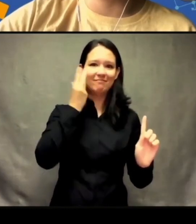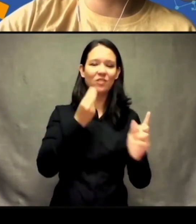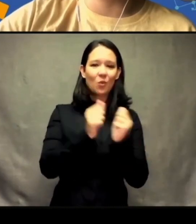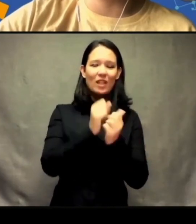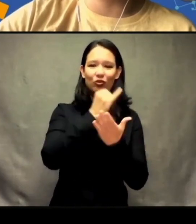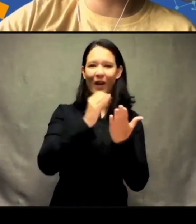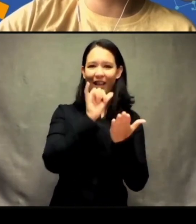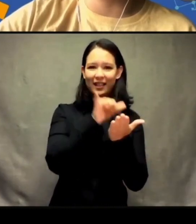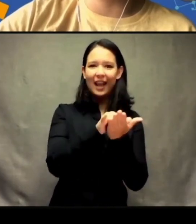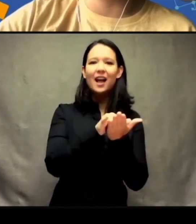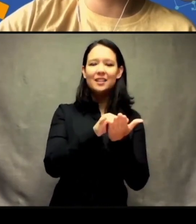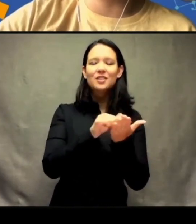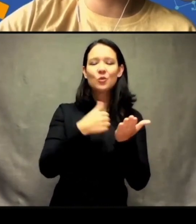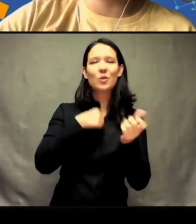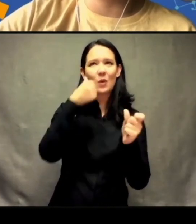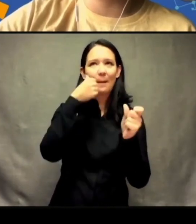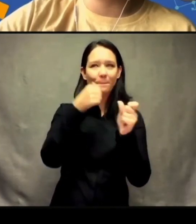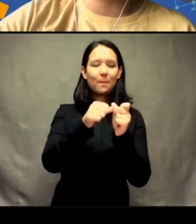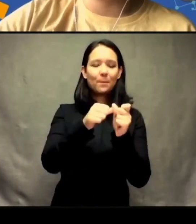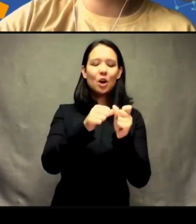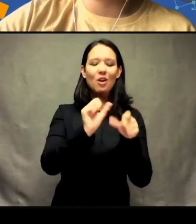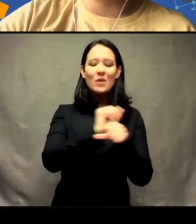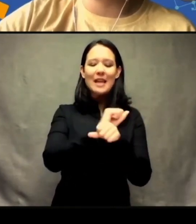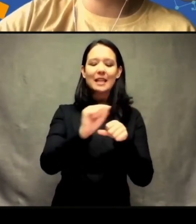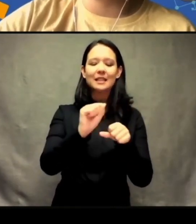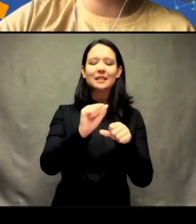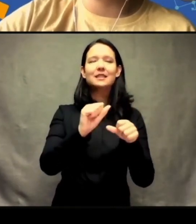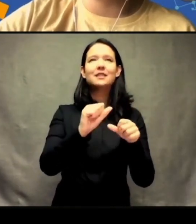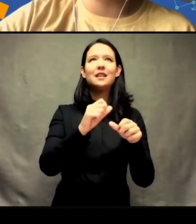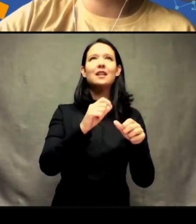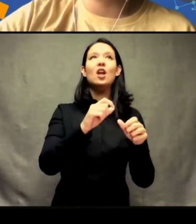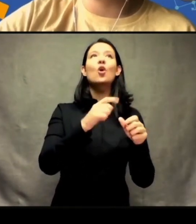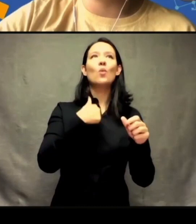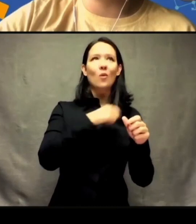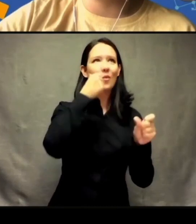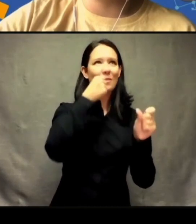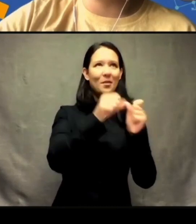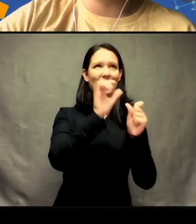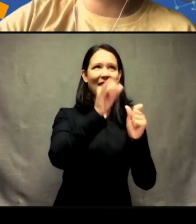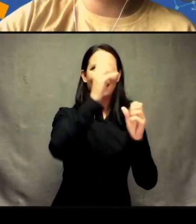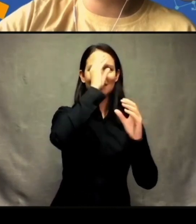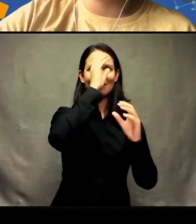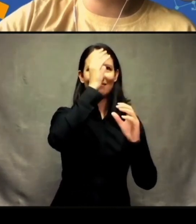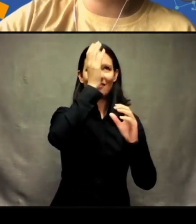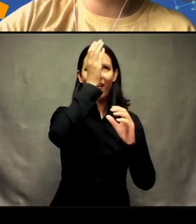in mind as we continue to work on these stories.